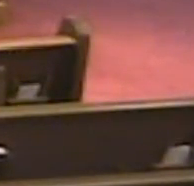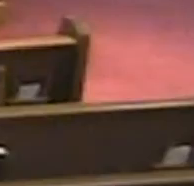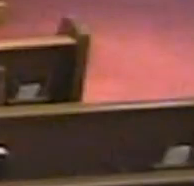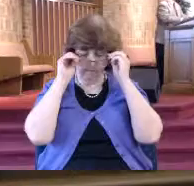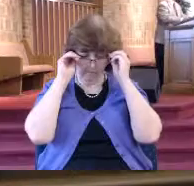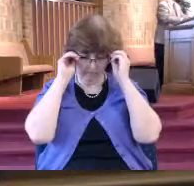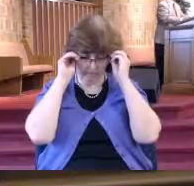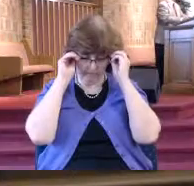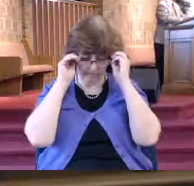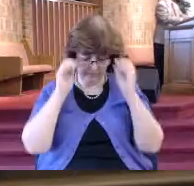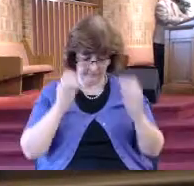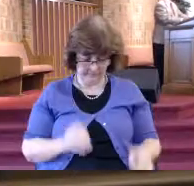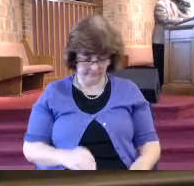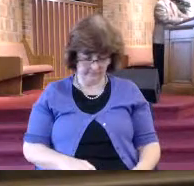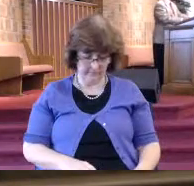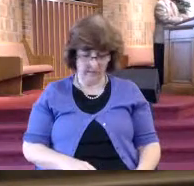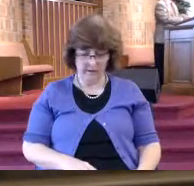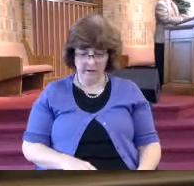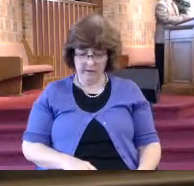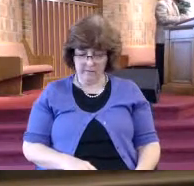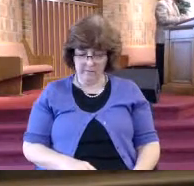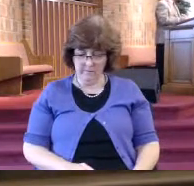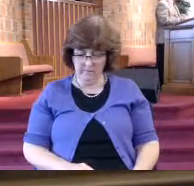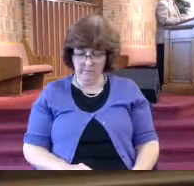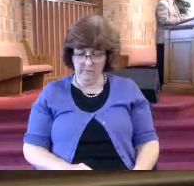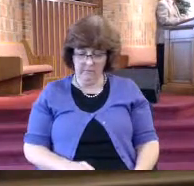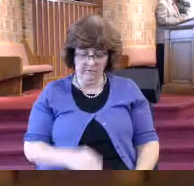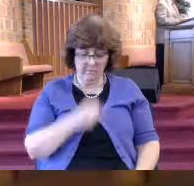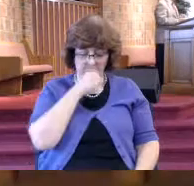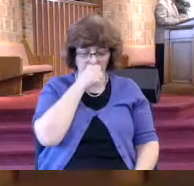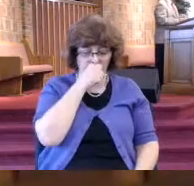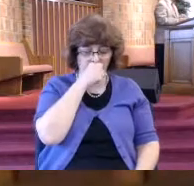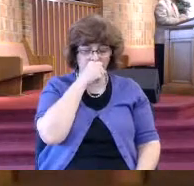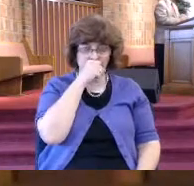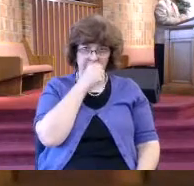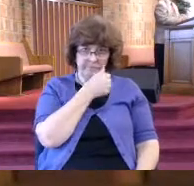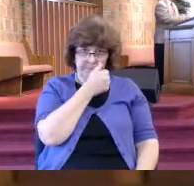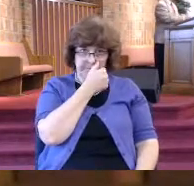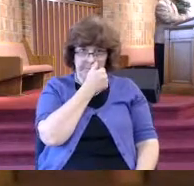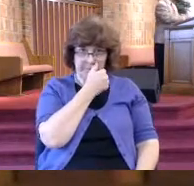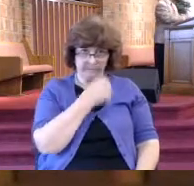We'll sing number 23 after the lesson this morning, if you'd like to mark that.